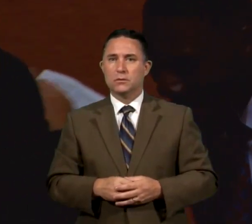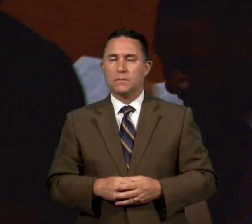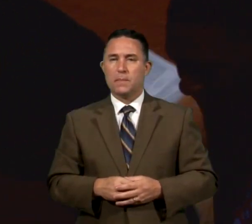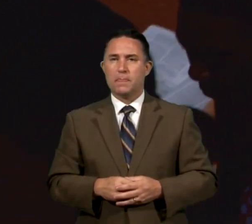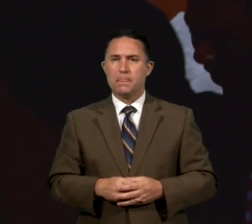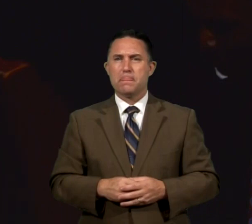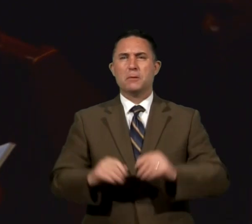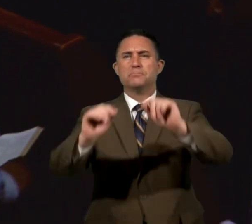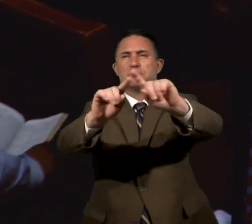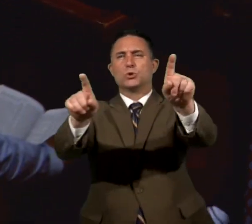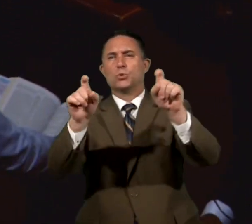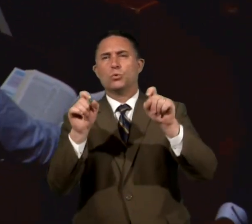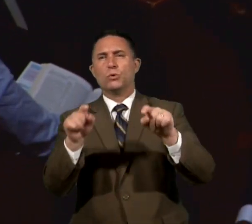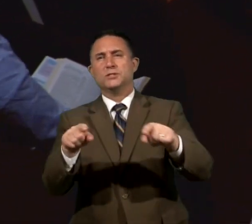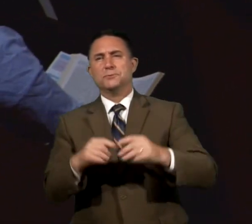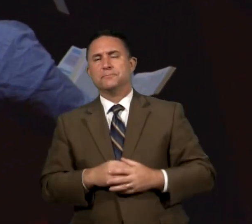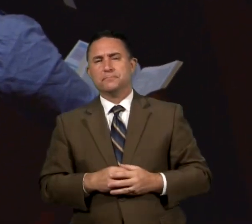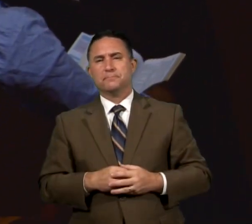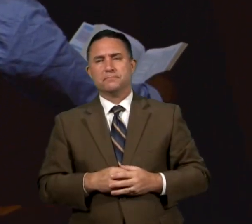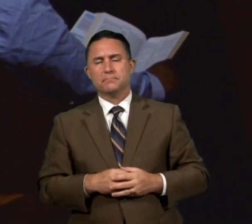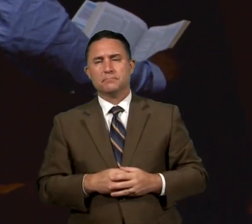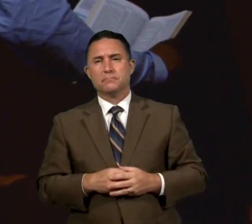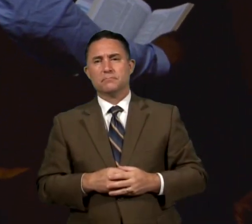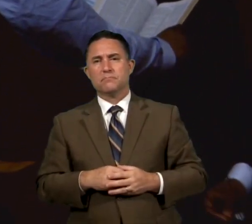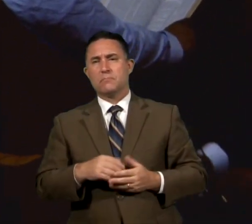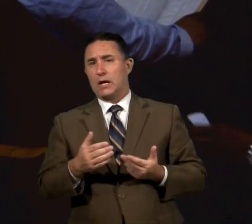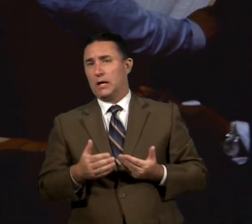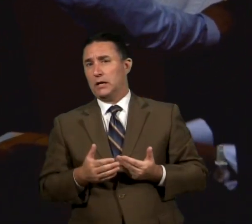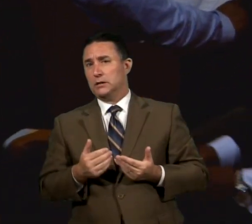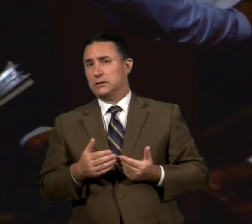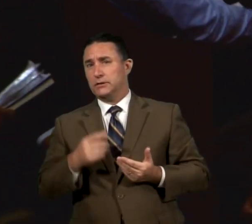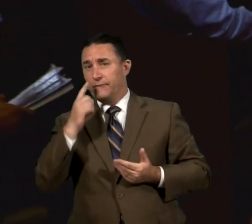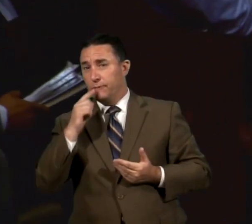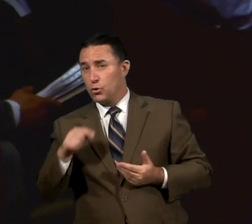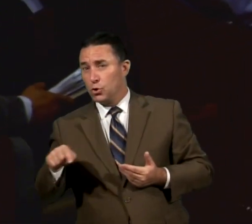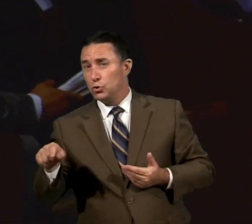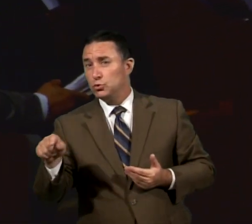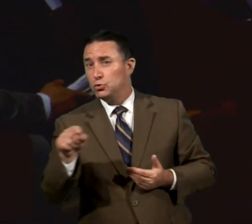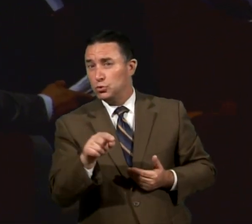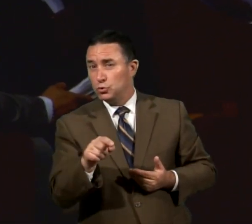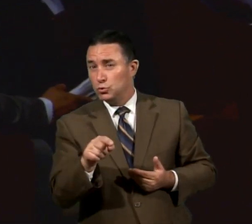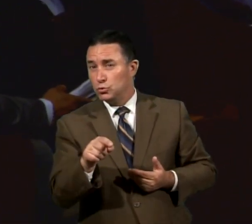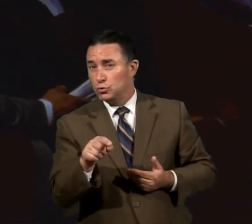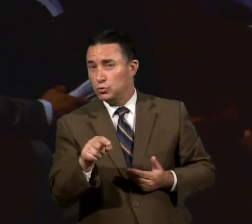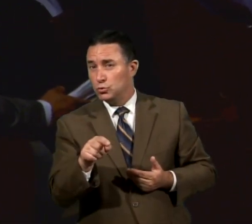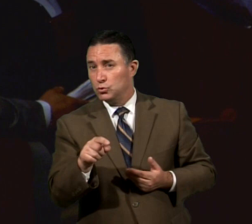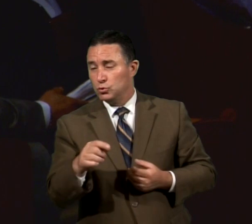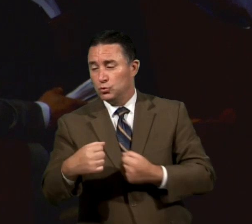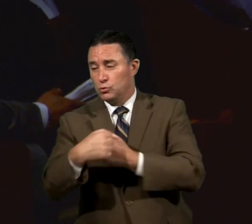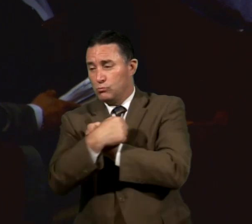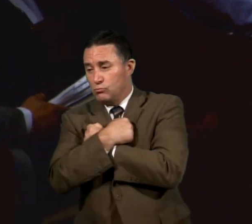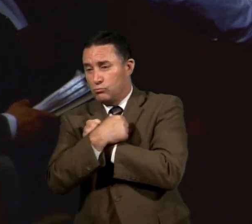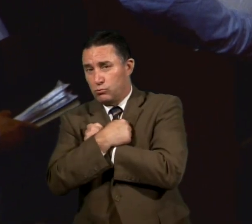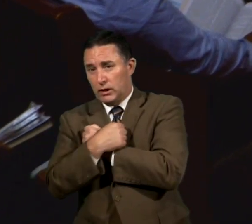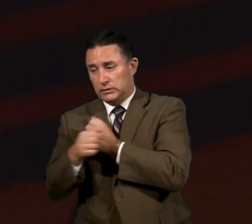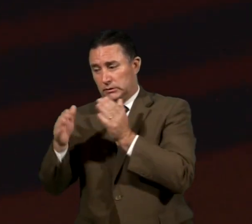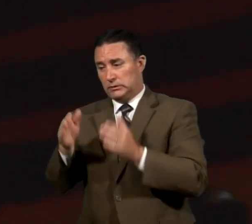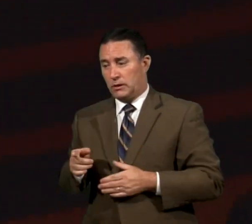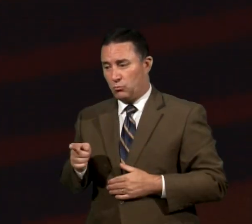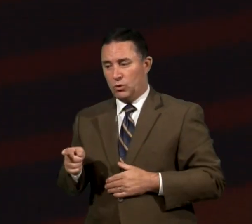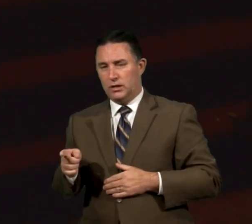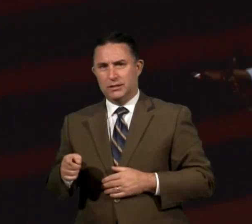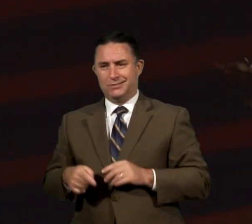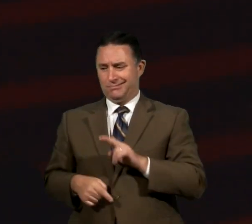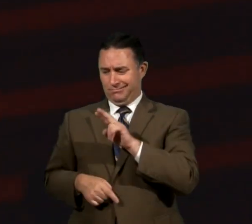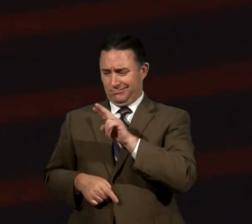Let me ask this question. How easy is it for you to embrace somebody who you